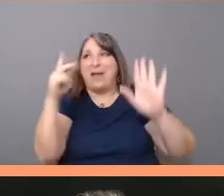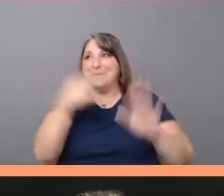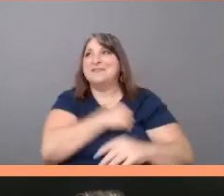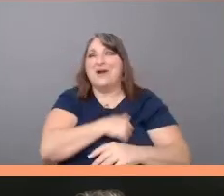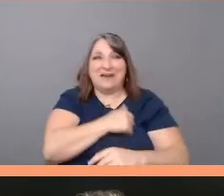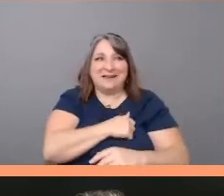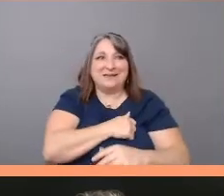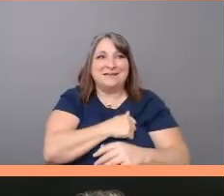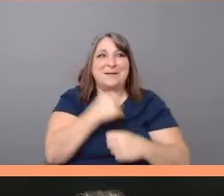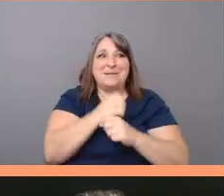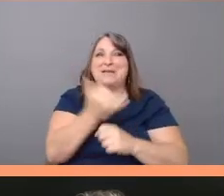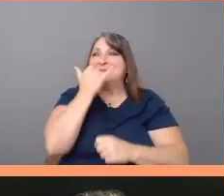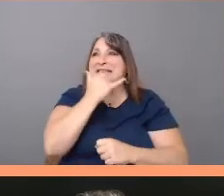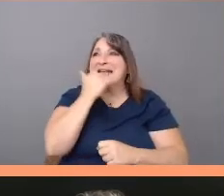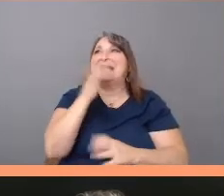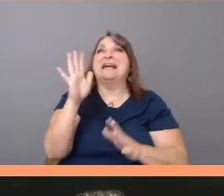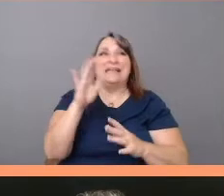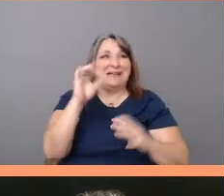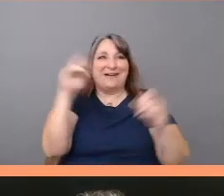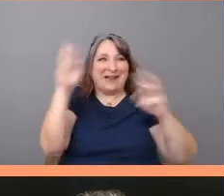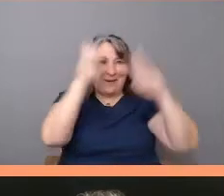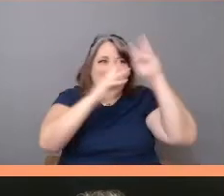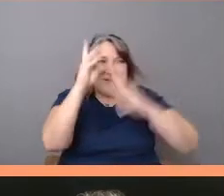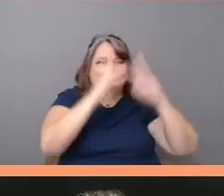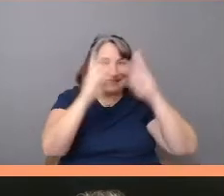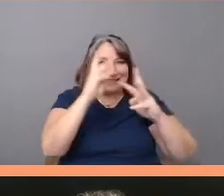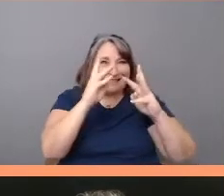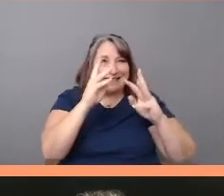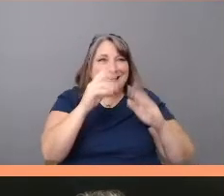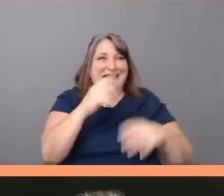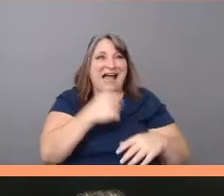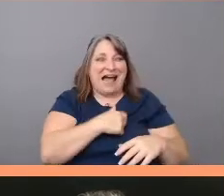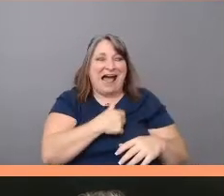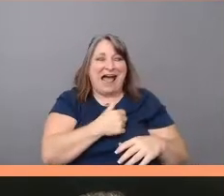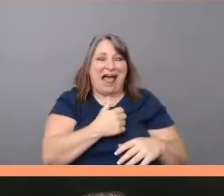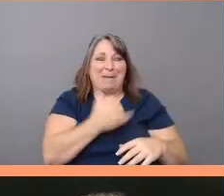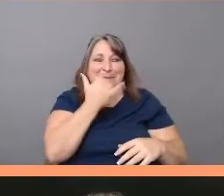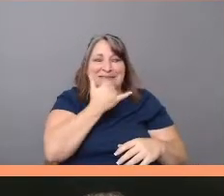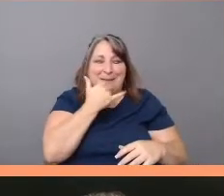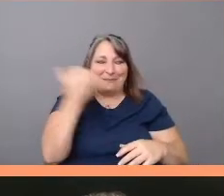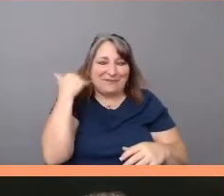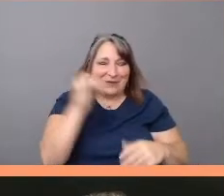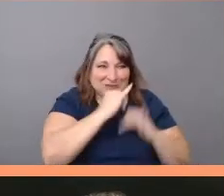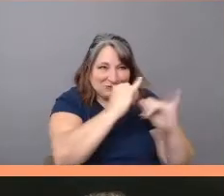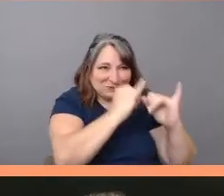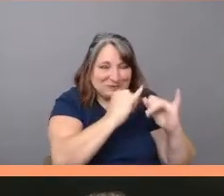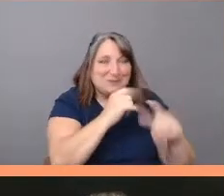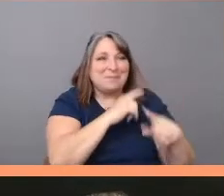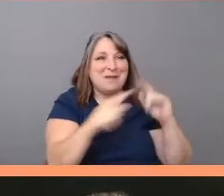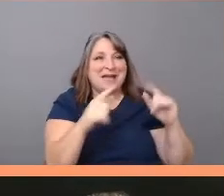I'm sorry. No worries. No worries. I misspoke earlier as well. The